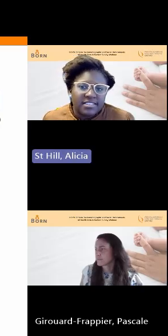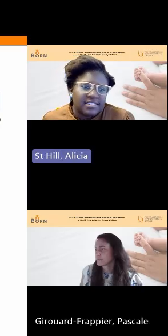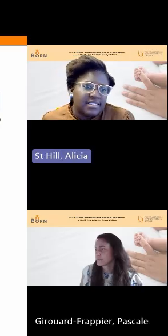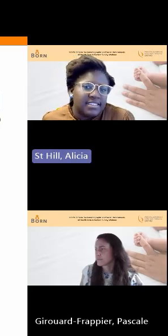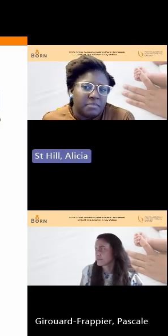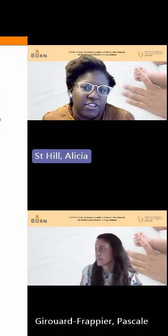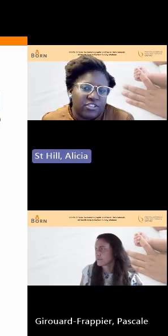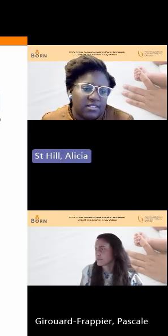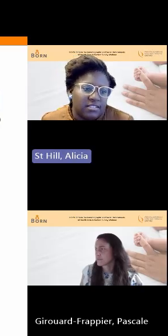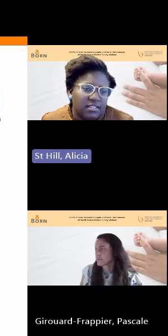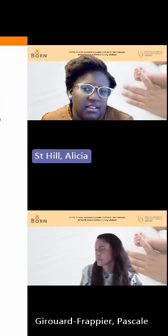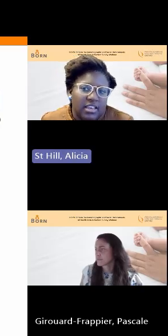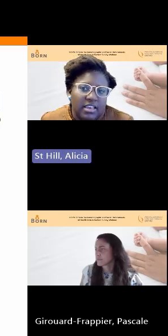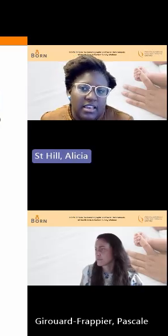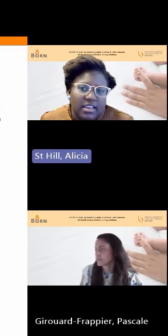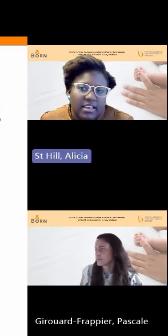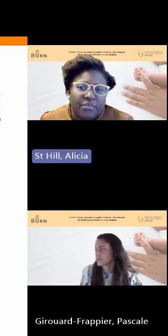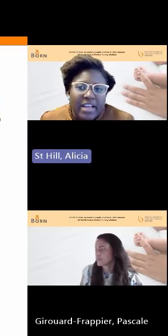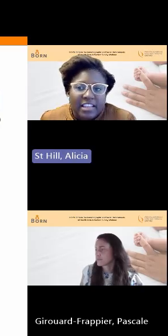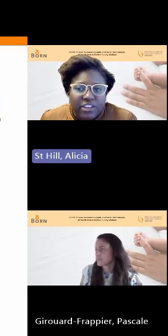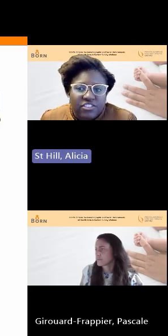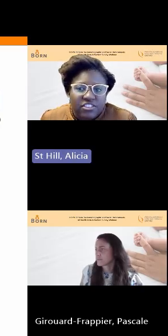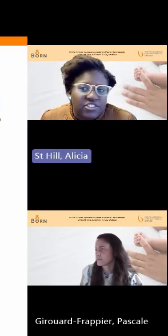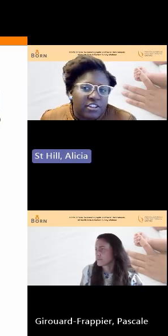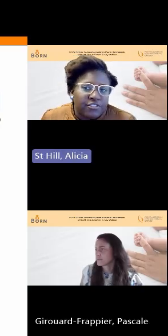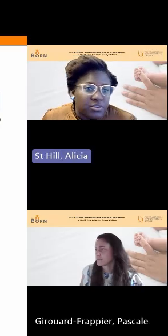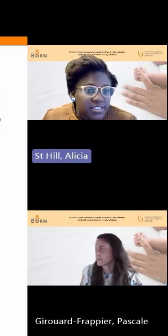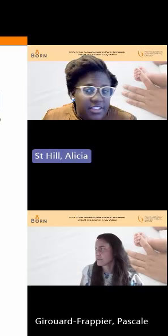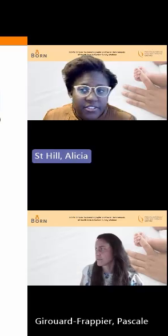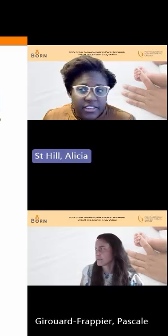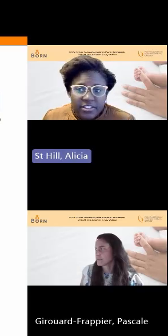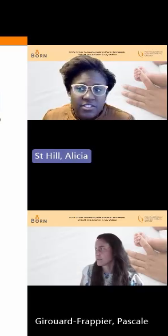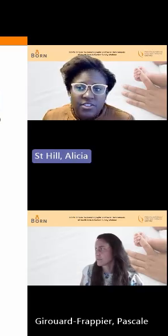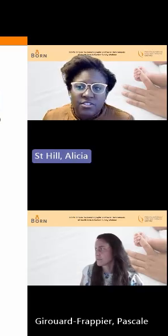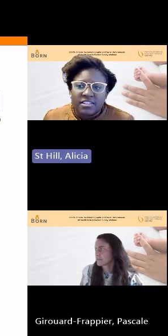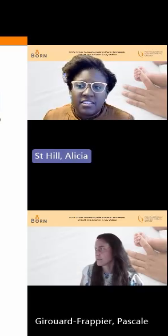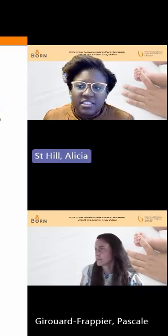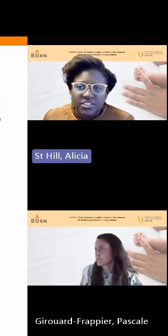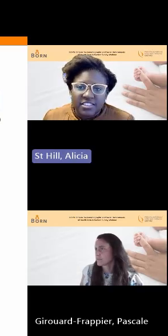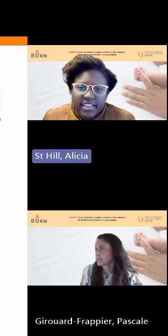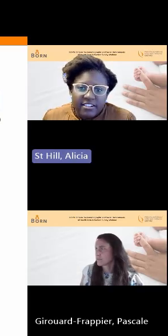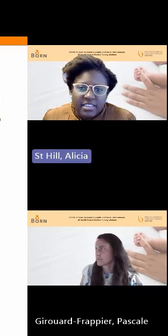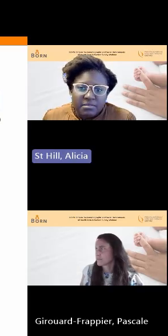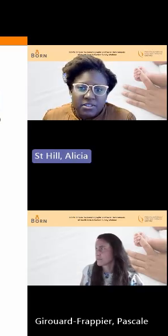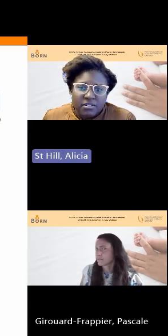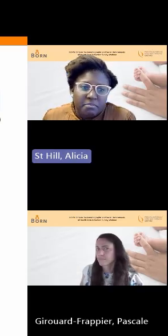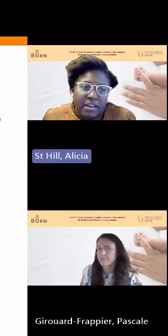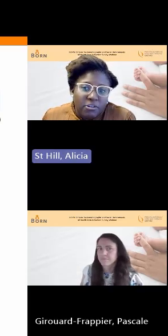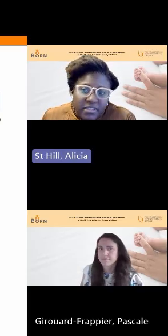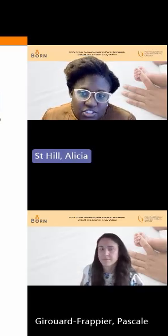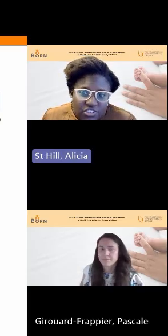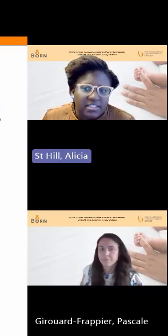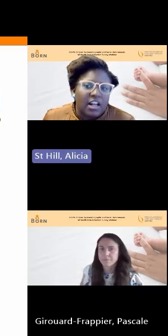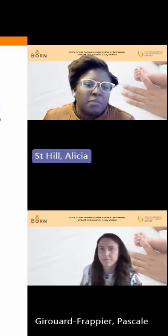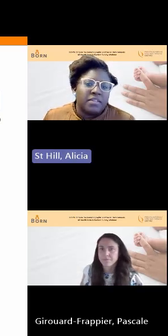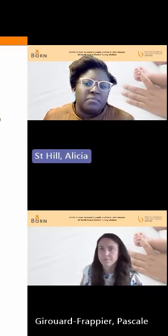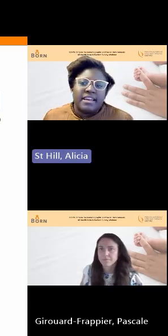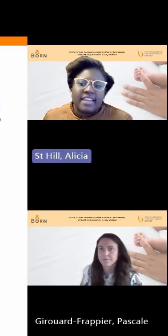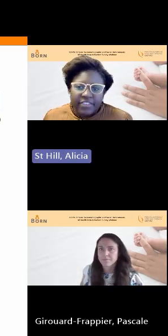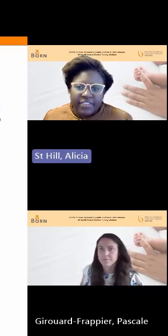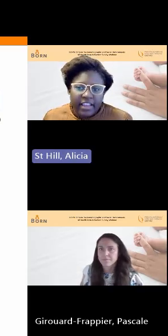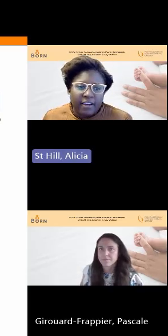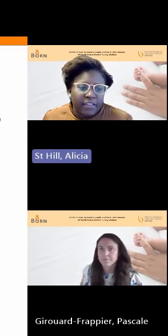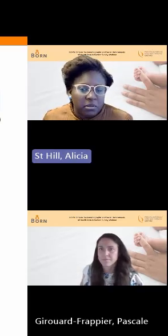perceived risks and needs of patients. If we ask patients to share their food insecurity concerns, clinicians and care teams are better positioned to help